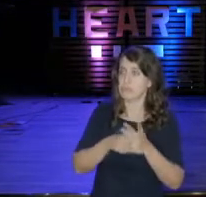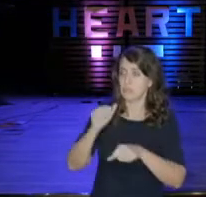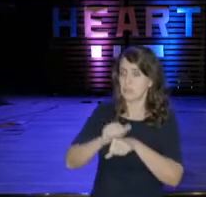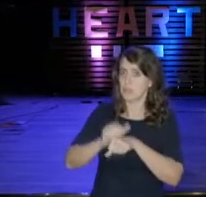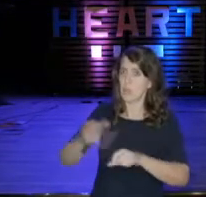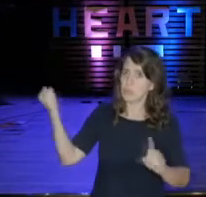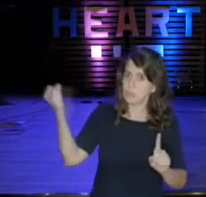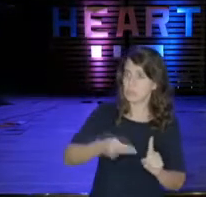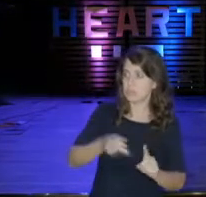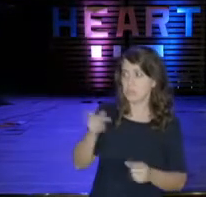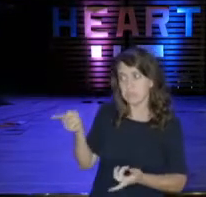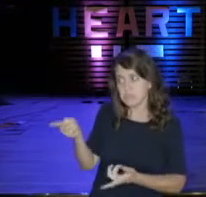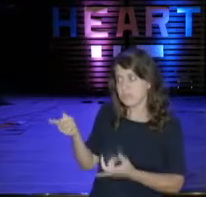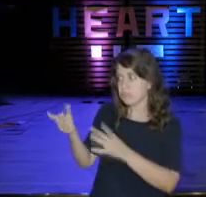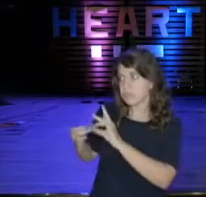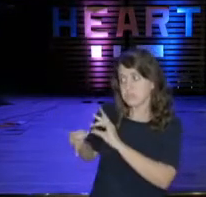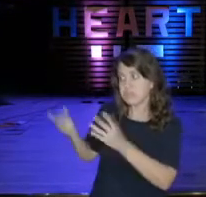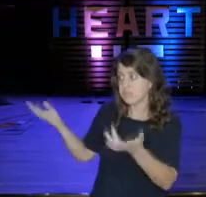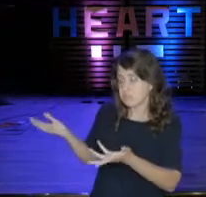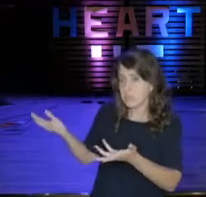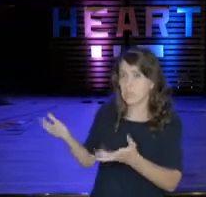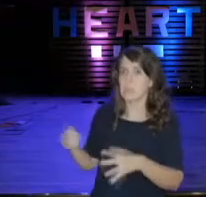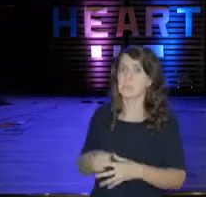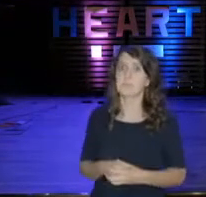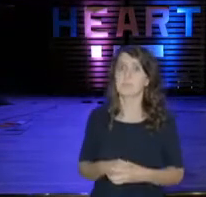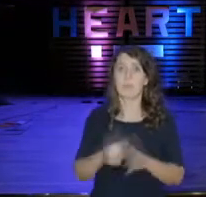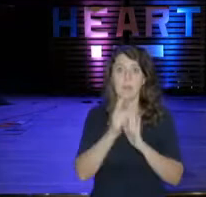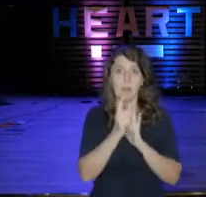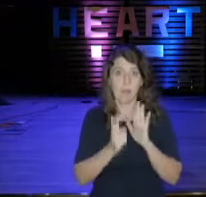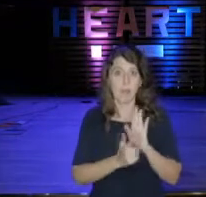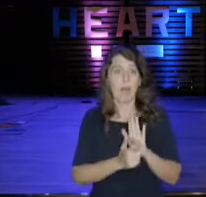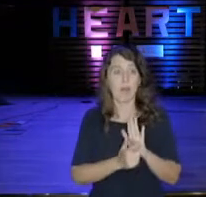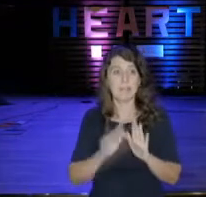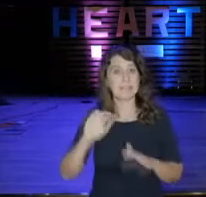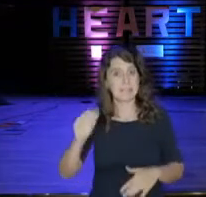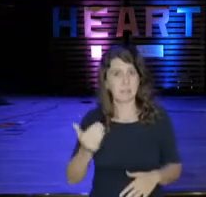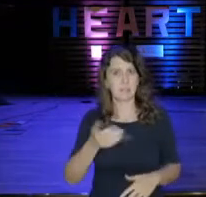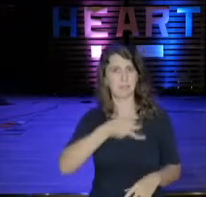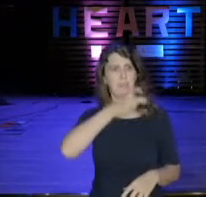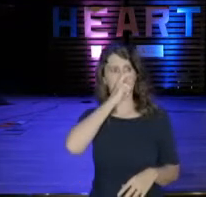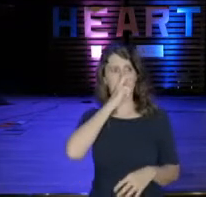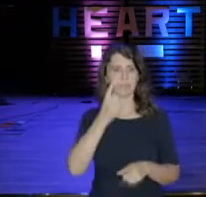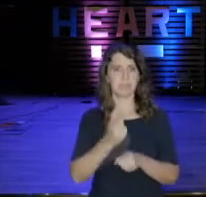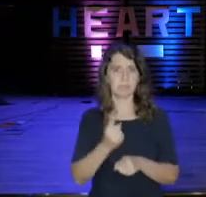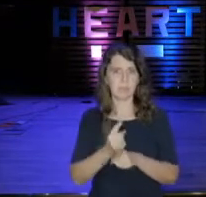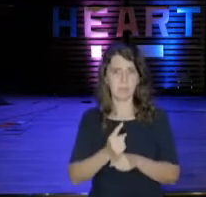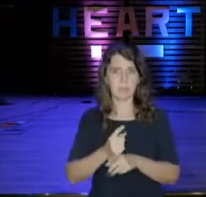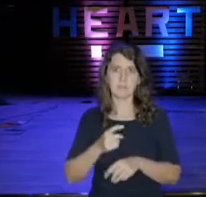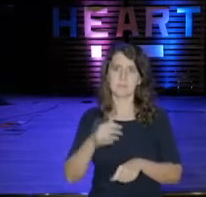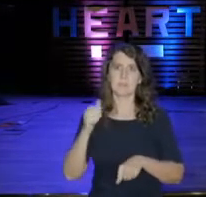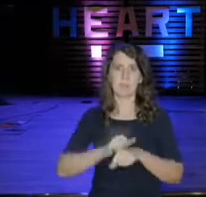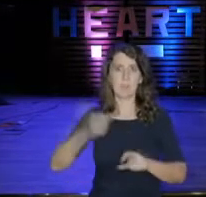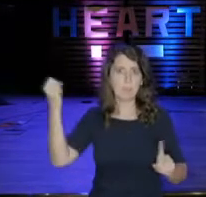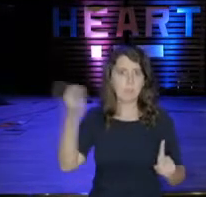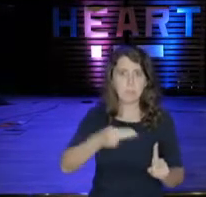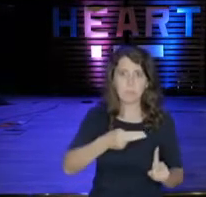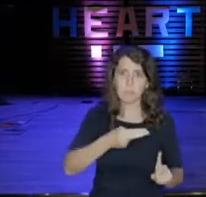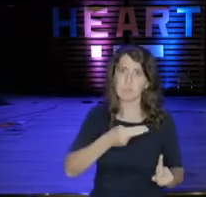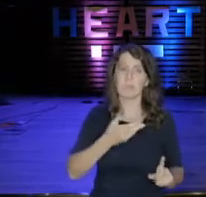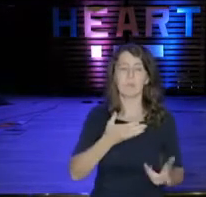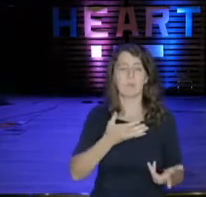say?" Now, if you want to know where this law comes from, it seems a little harsh, right? To stone a woman that had cheated